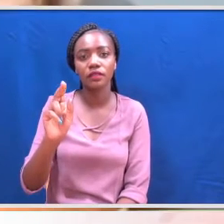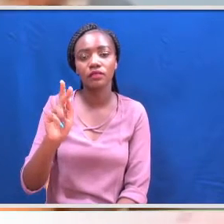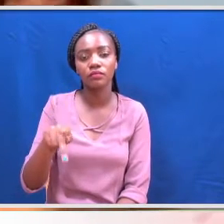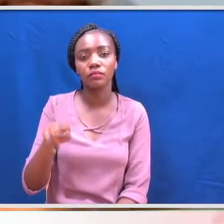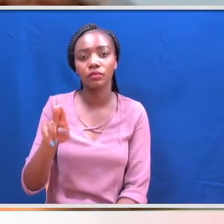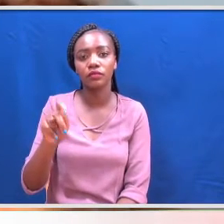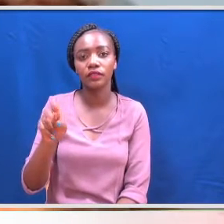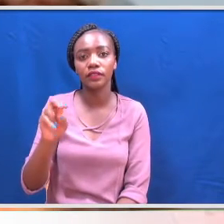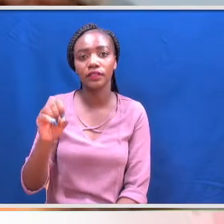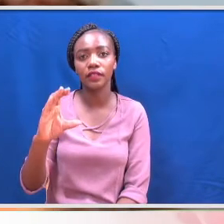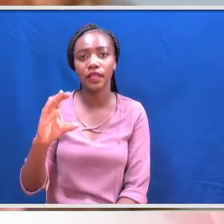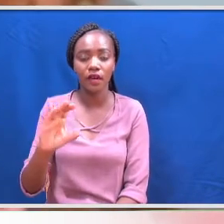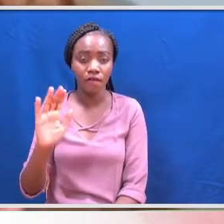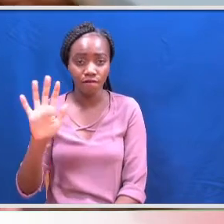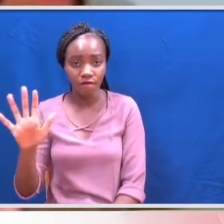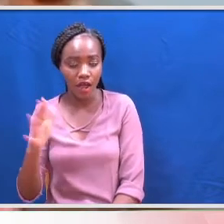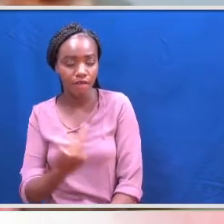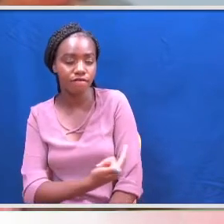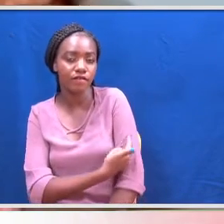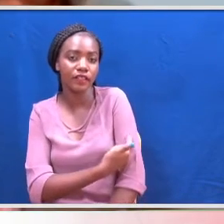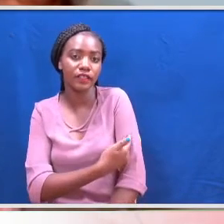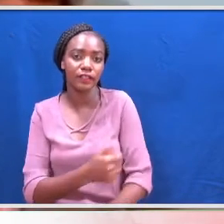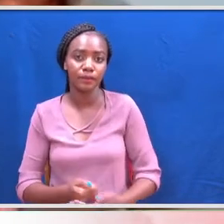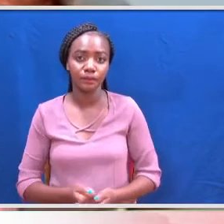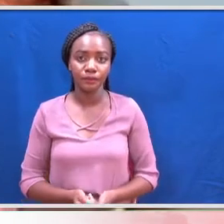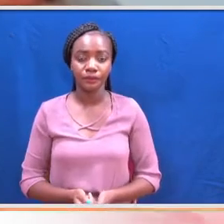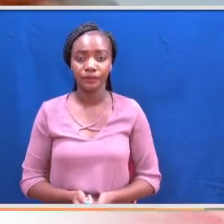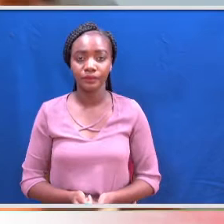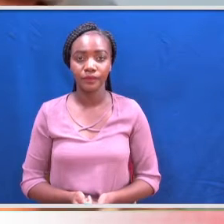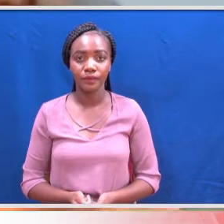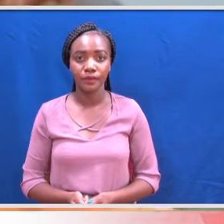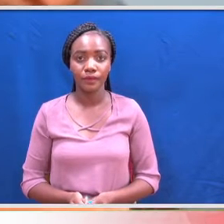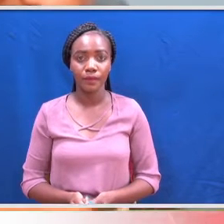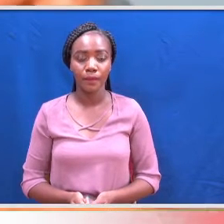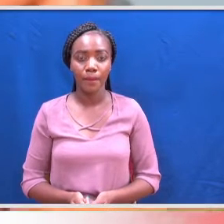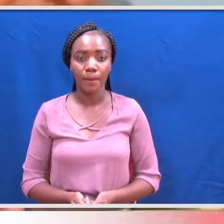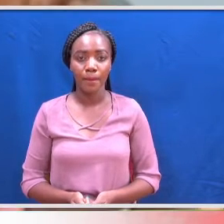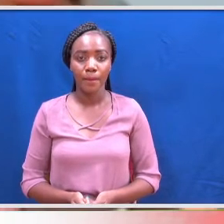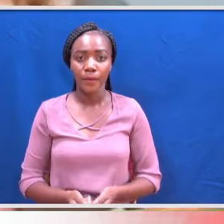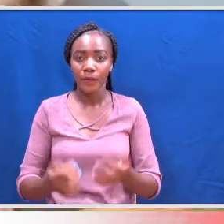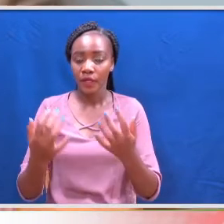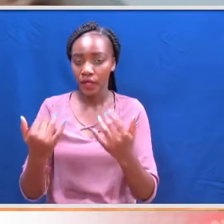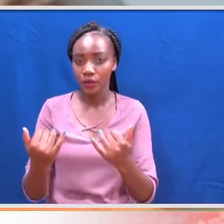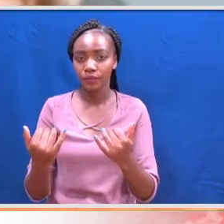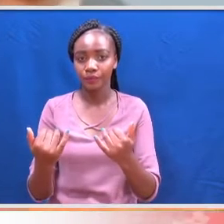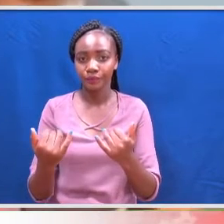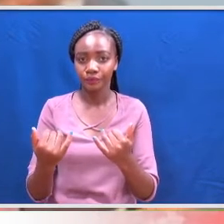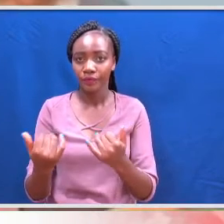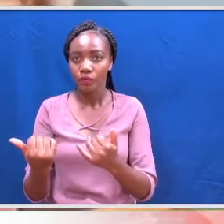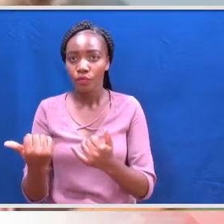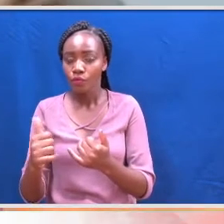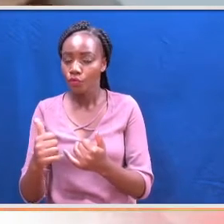Our appeal today to the CS Health is allow us to